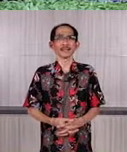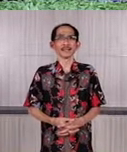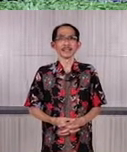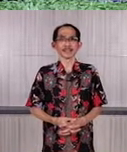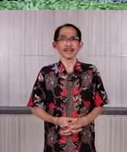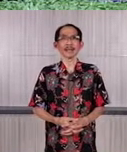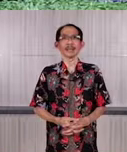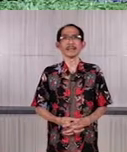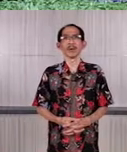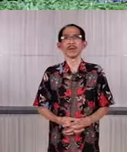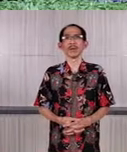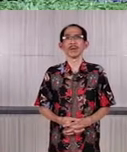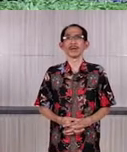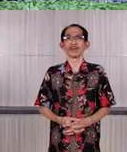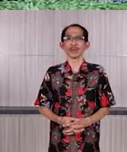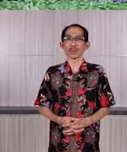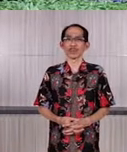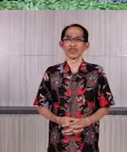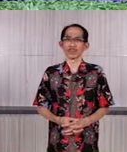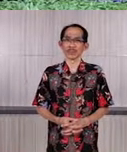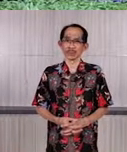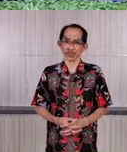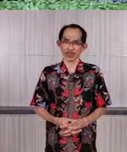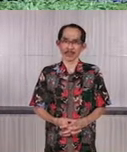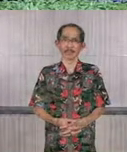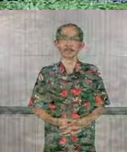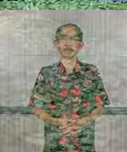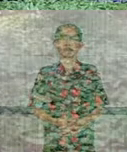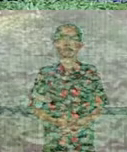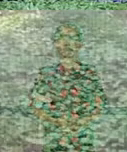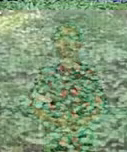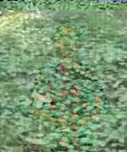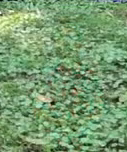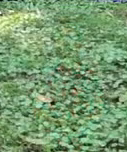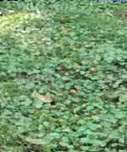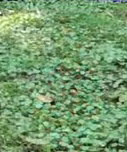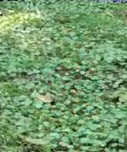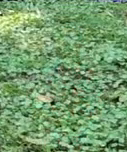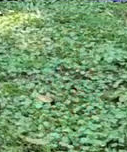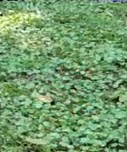and slightly away from your body.